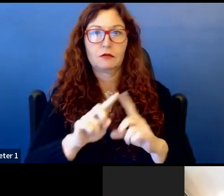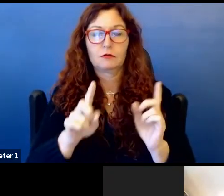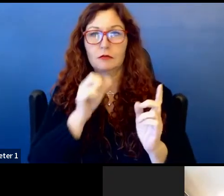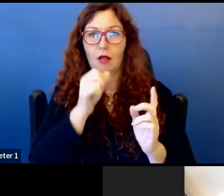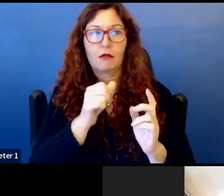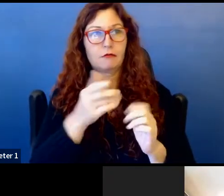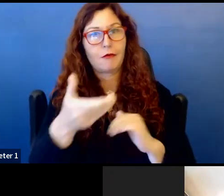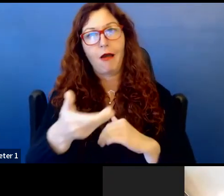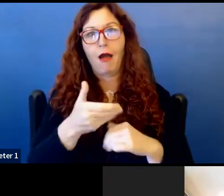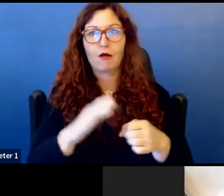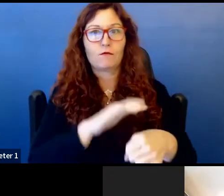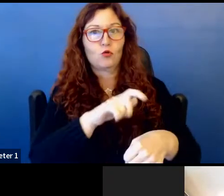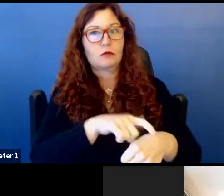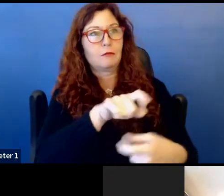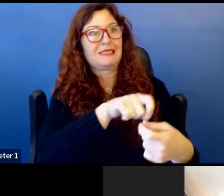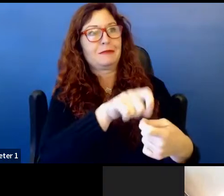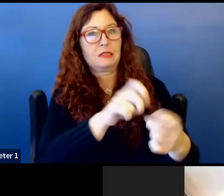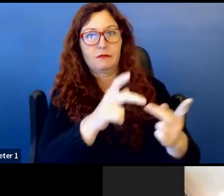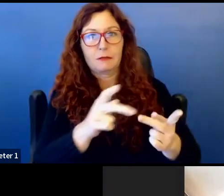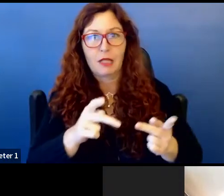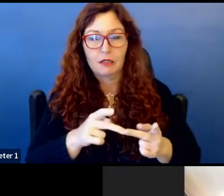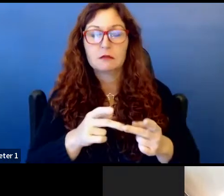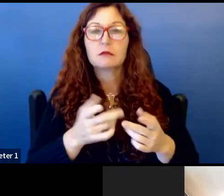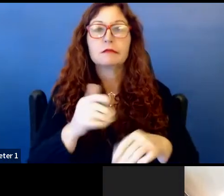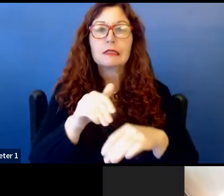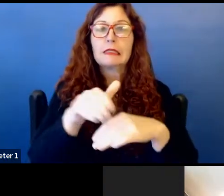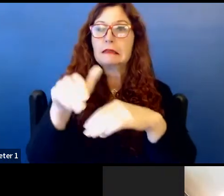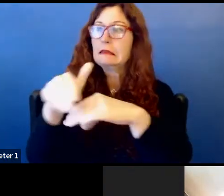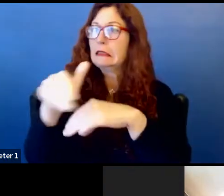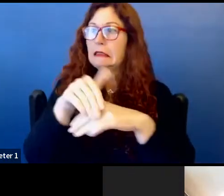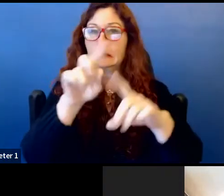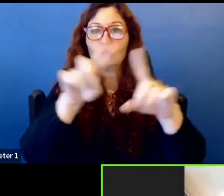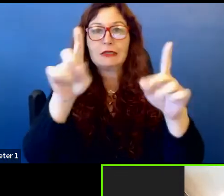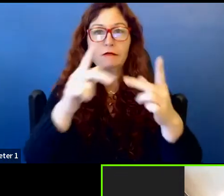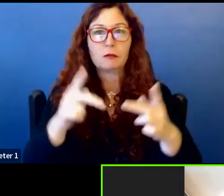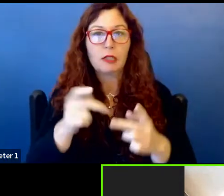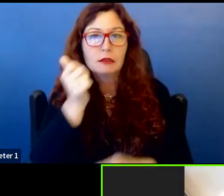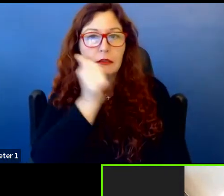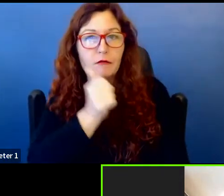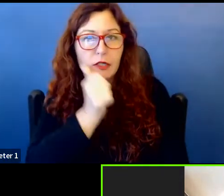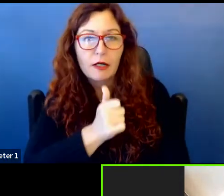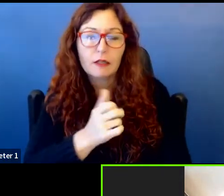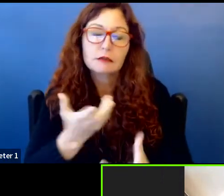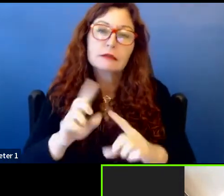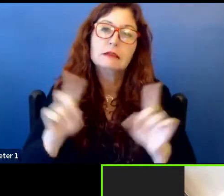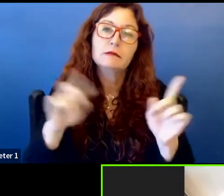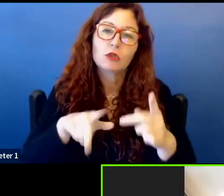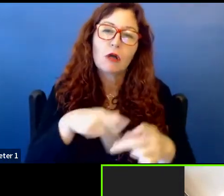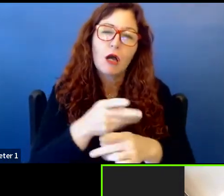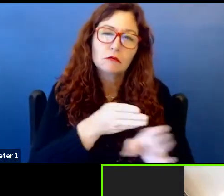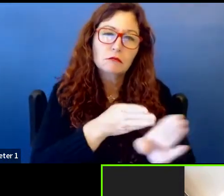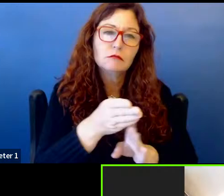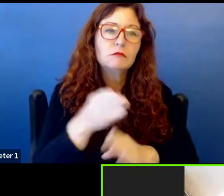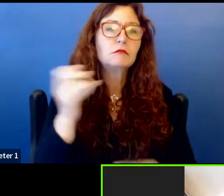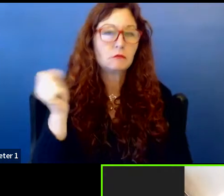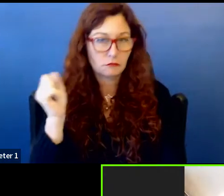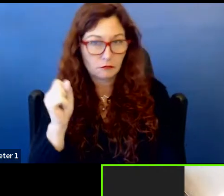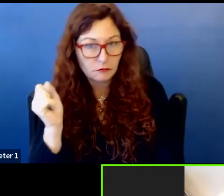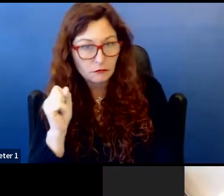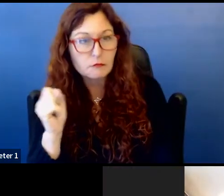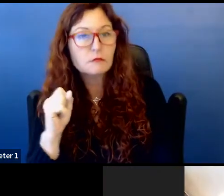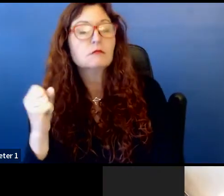to to say that unlike other jobs where you might you know stay awesome absolutely it can end up being that way